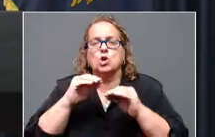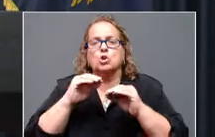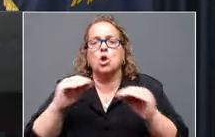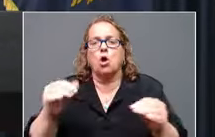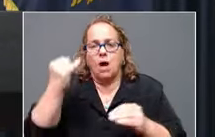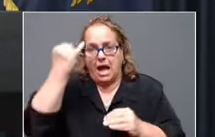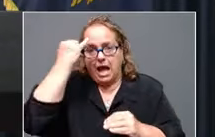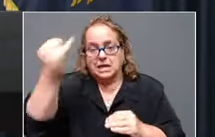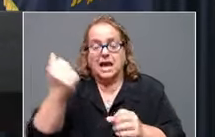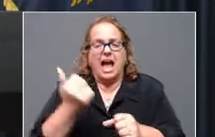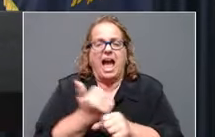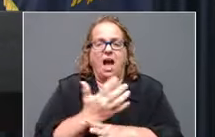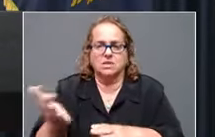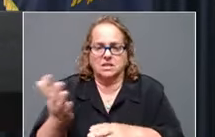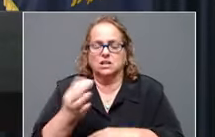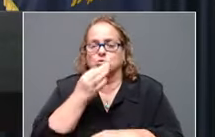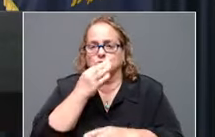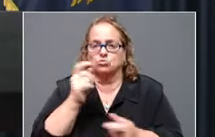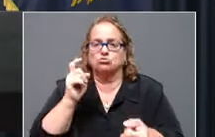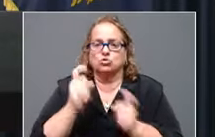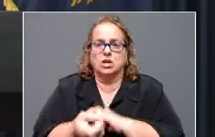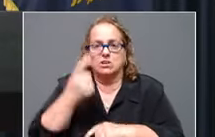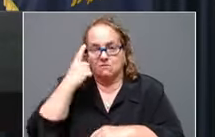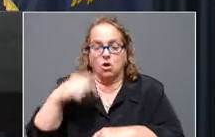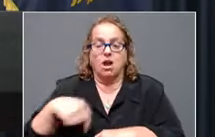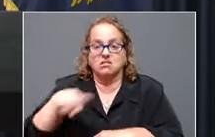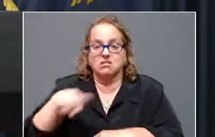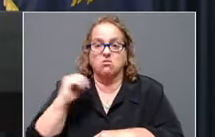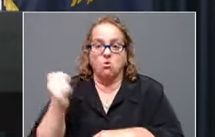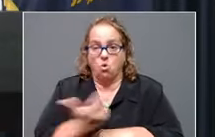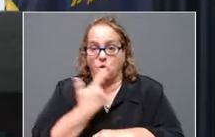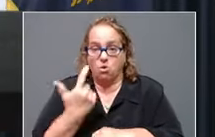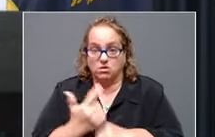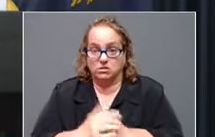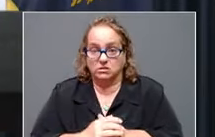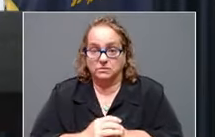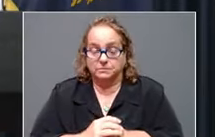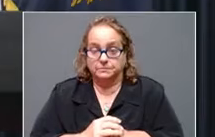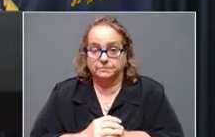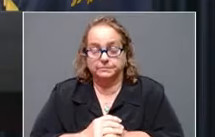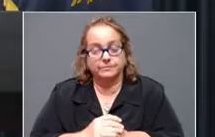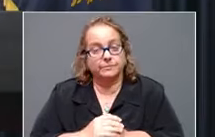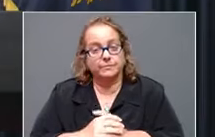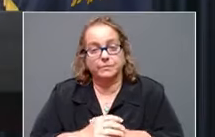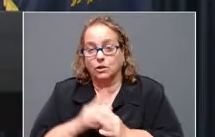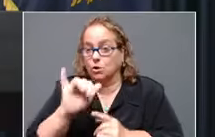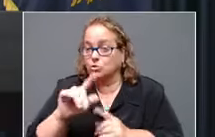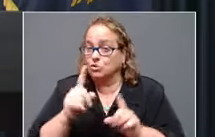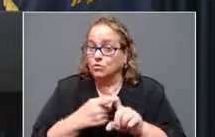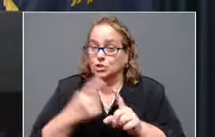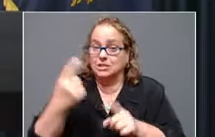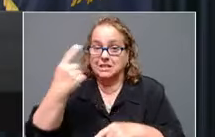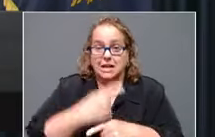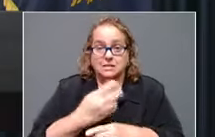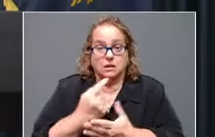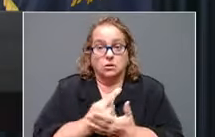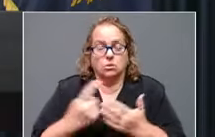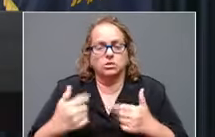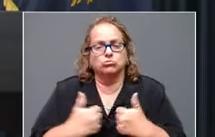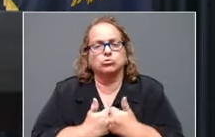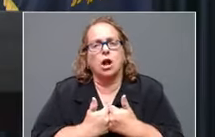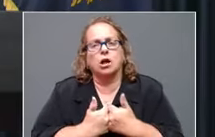like procedure and treatment changed rapidly as we received new information on how to best treat the